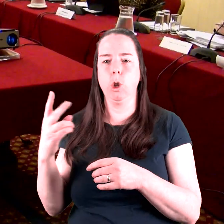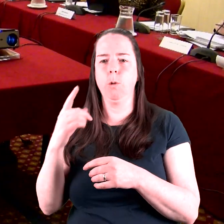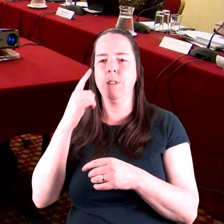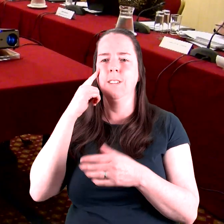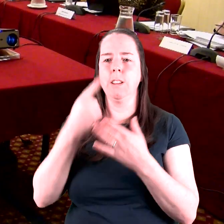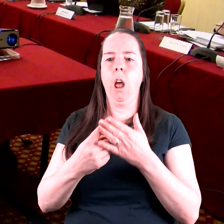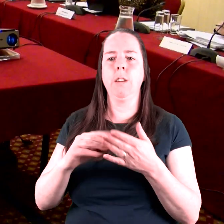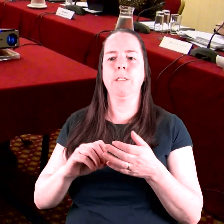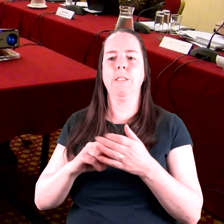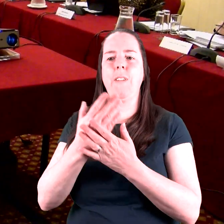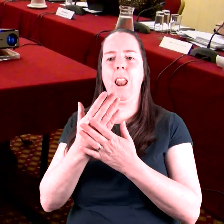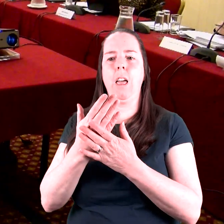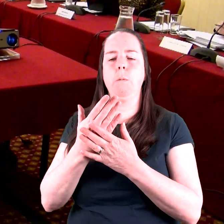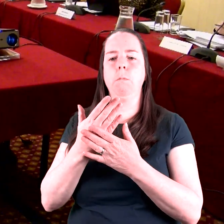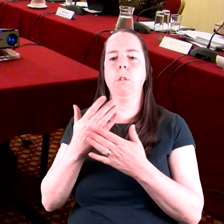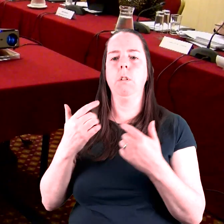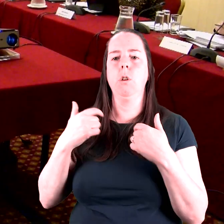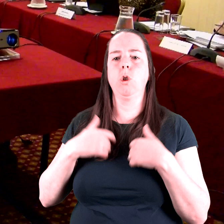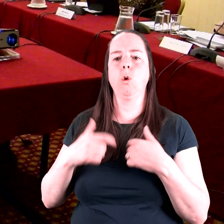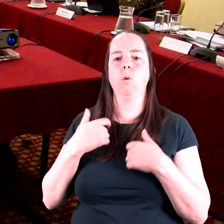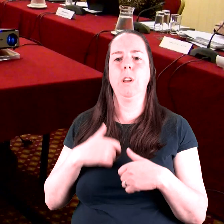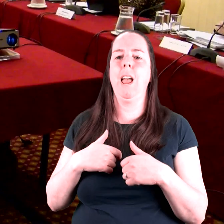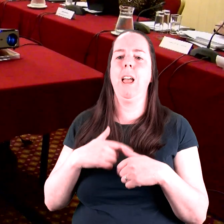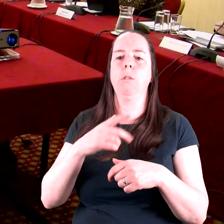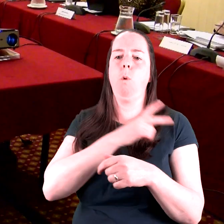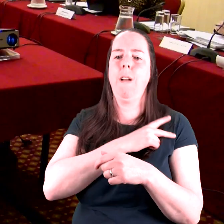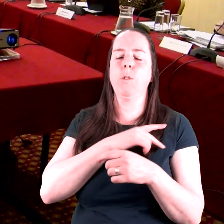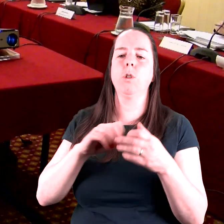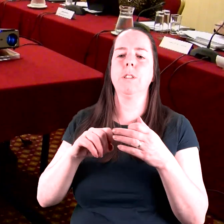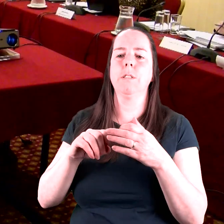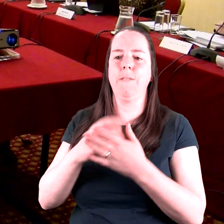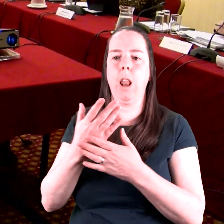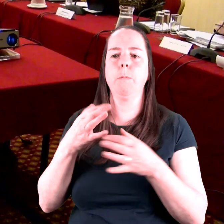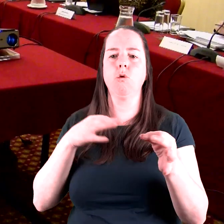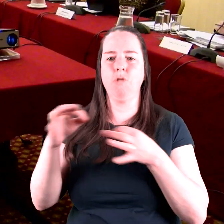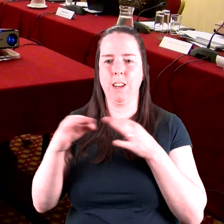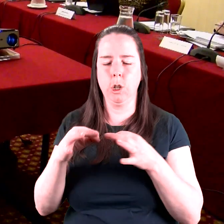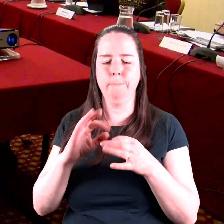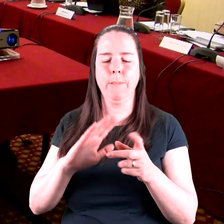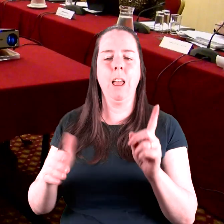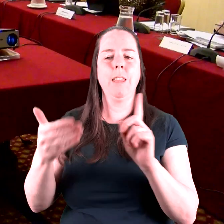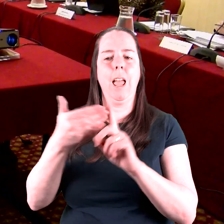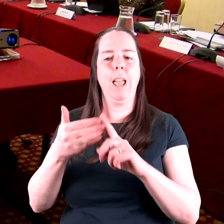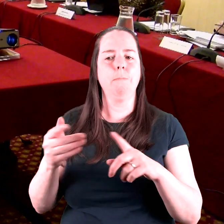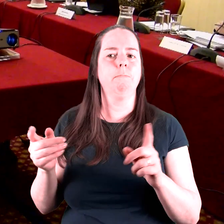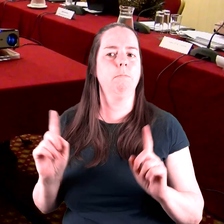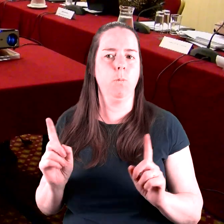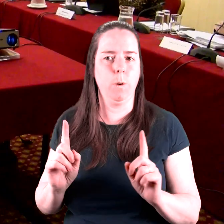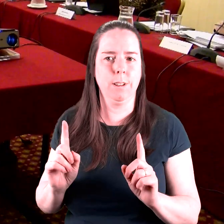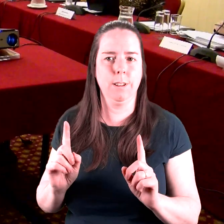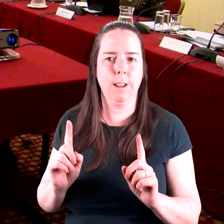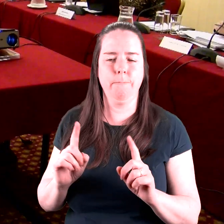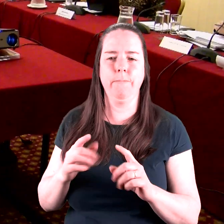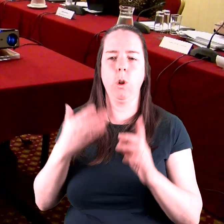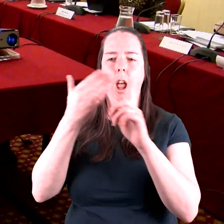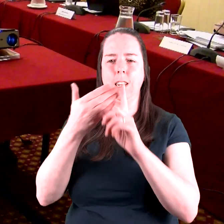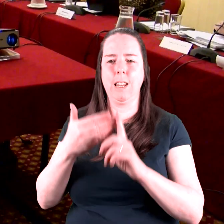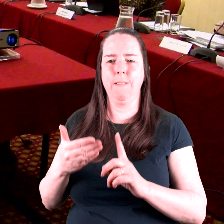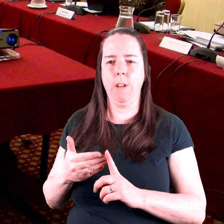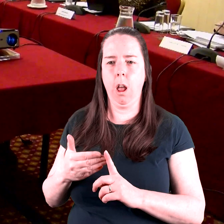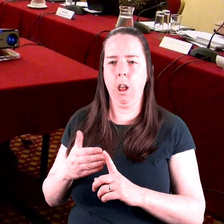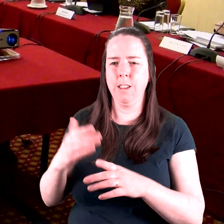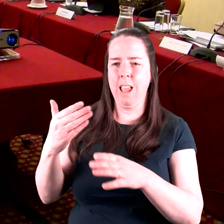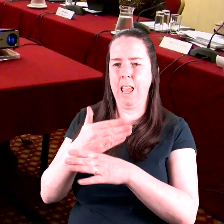2022, decided that they would develop a social care workforce development strategy. And the purpose of that strategy was to